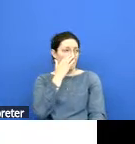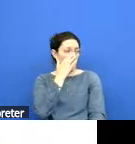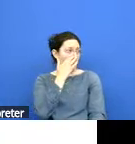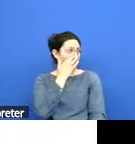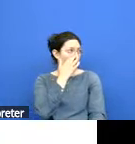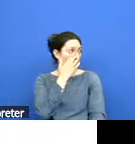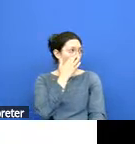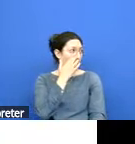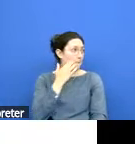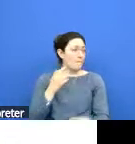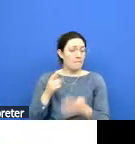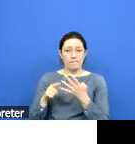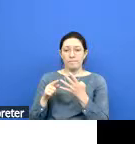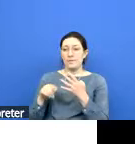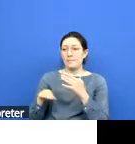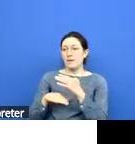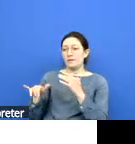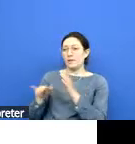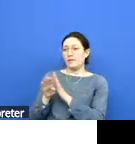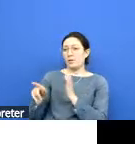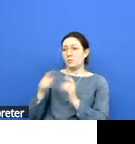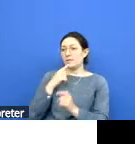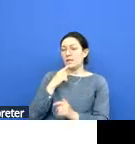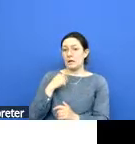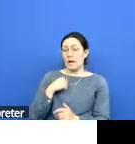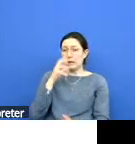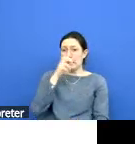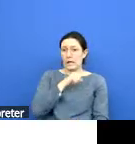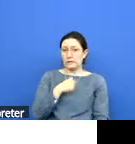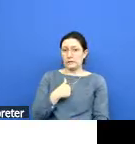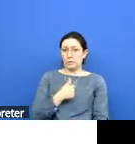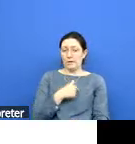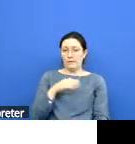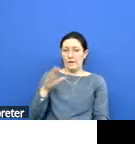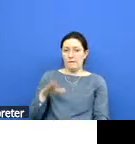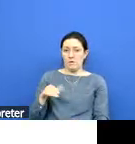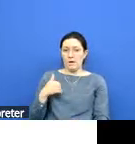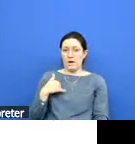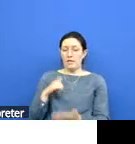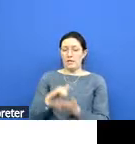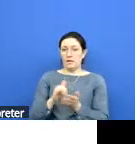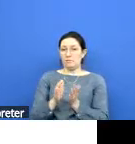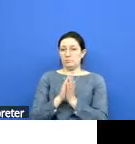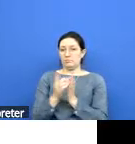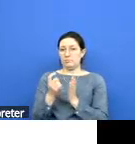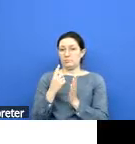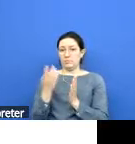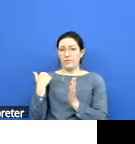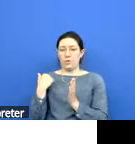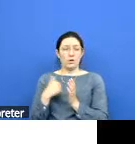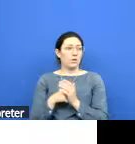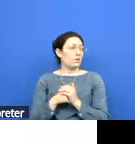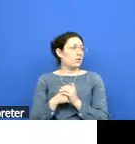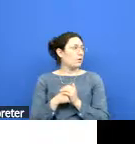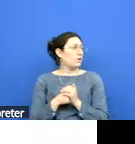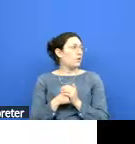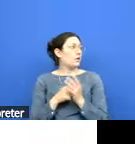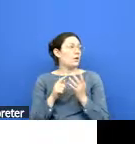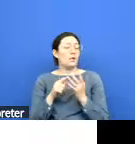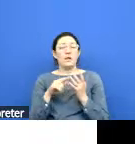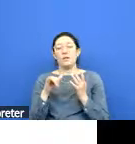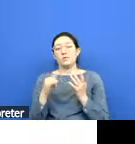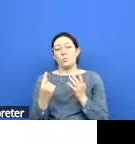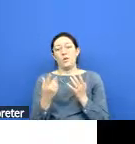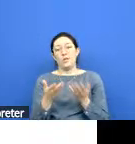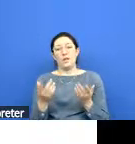Basically, the developer said, I guess we've never been asked that question. That's one of the things that they could take a look